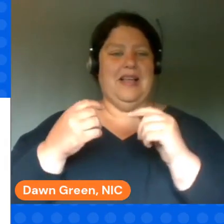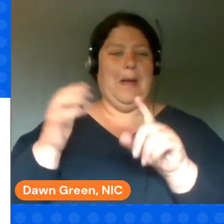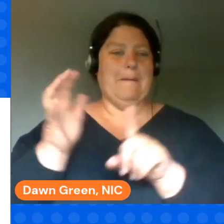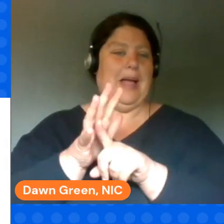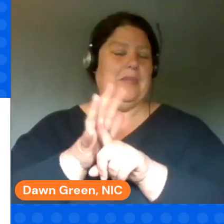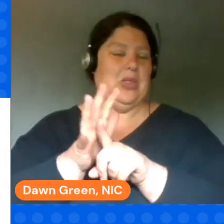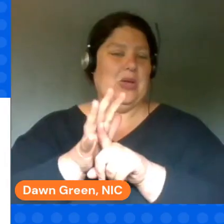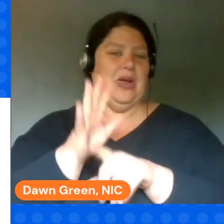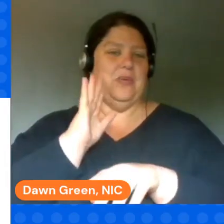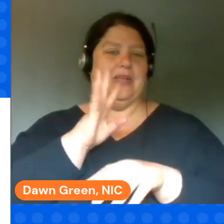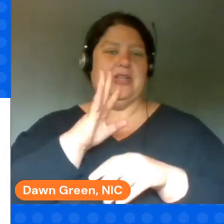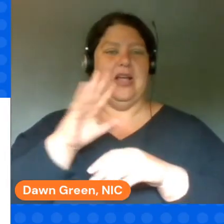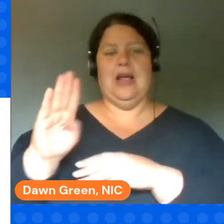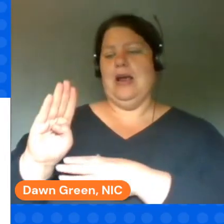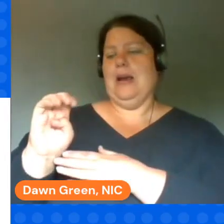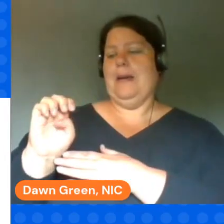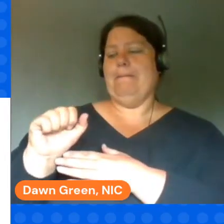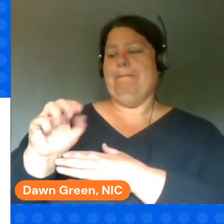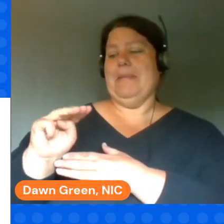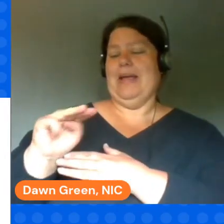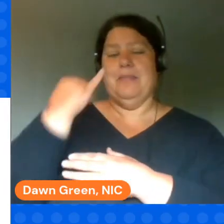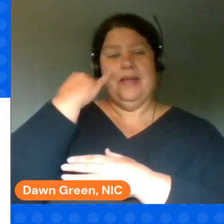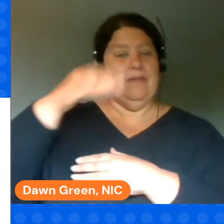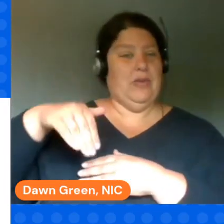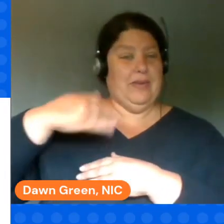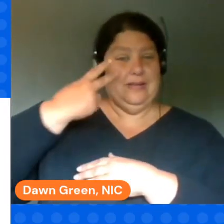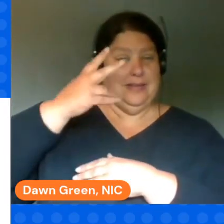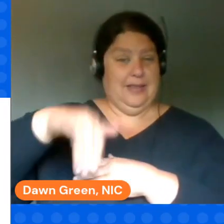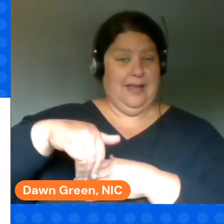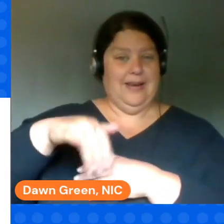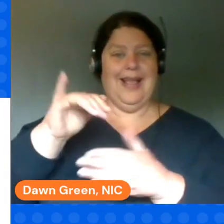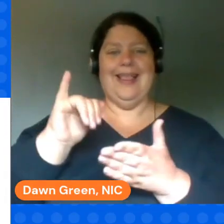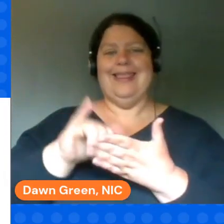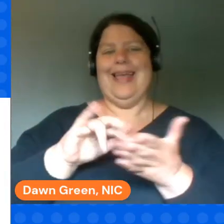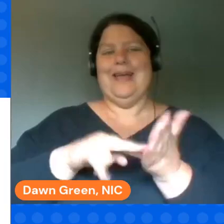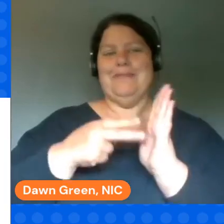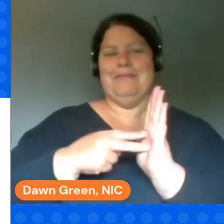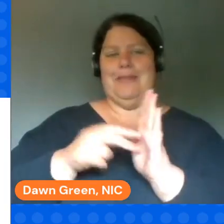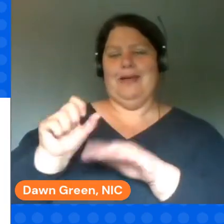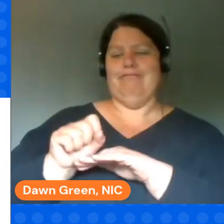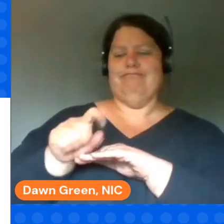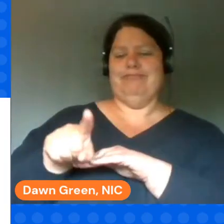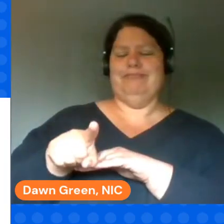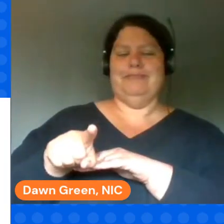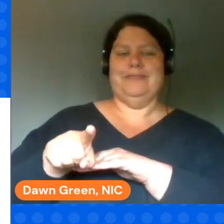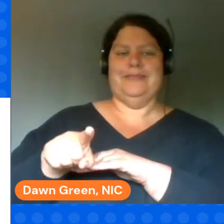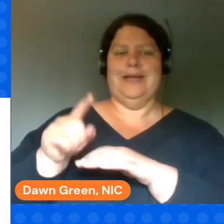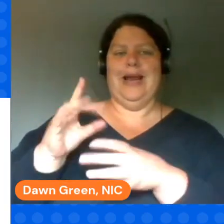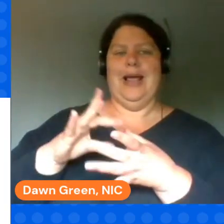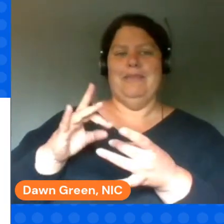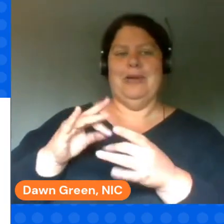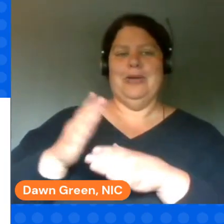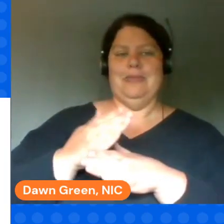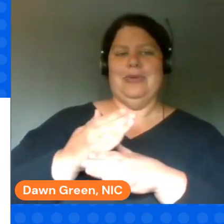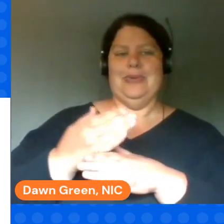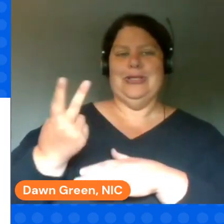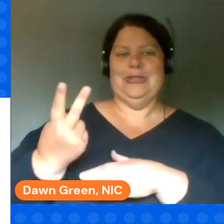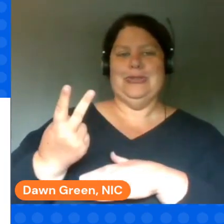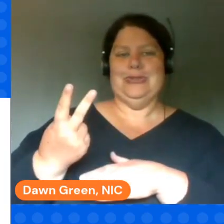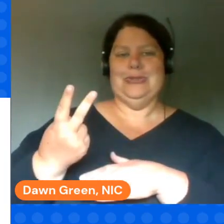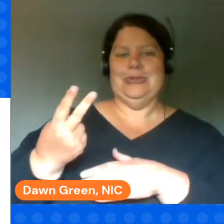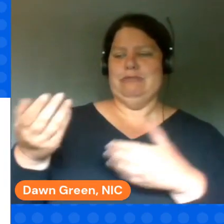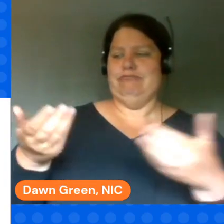So Beam, if you haven't already seen this feature, it's a way of just sending wireless messages between two devices that are